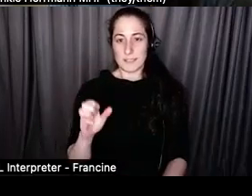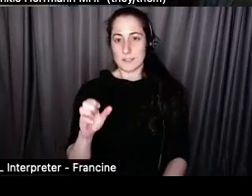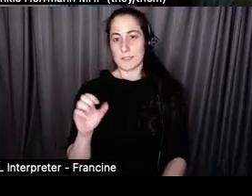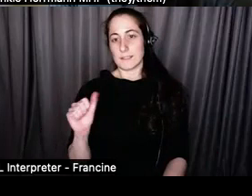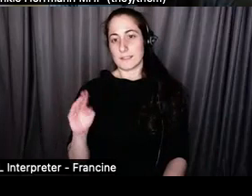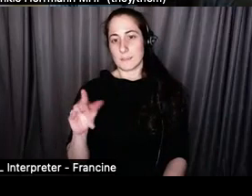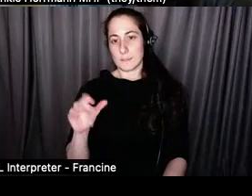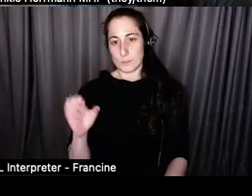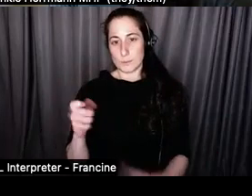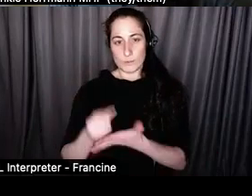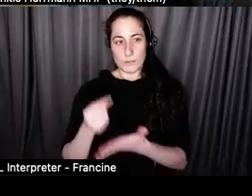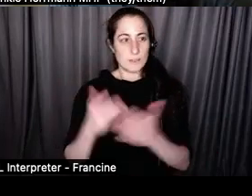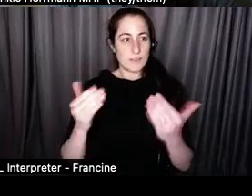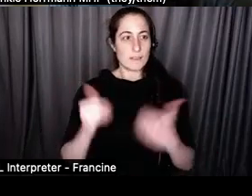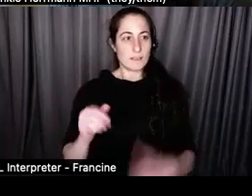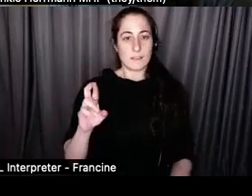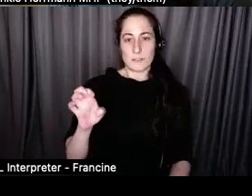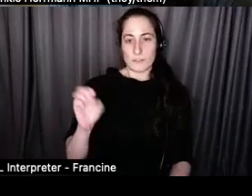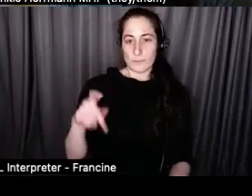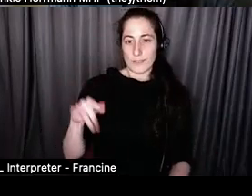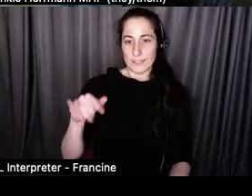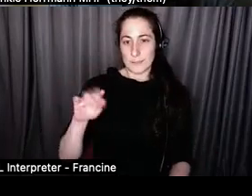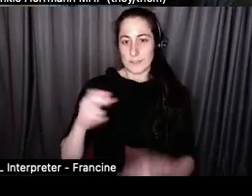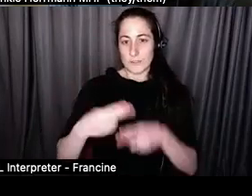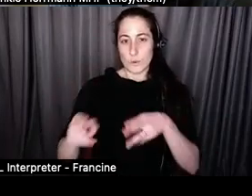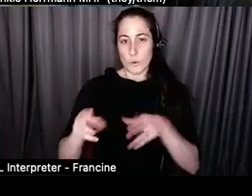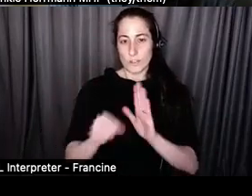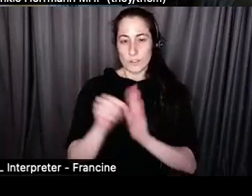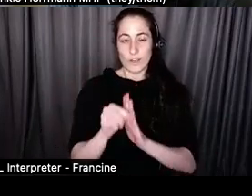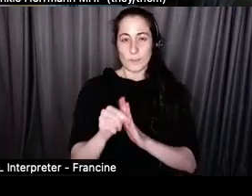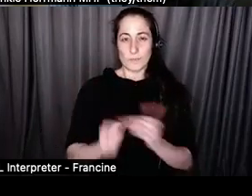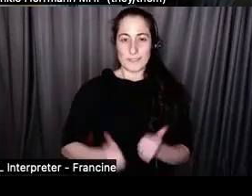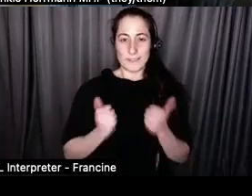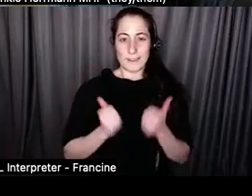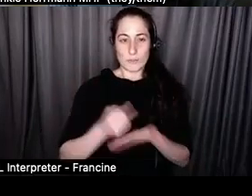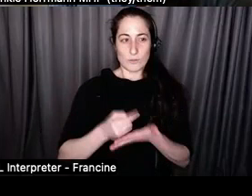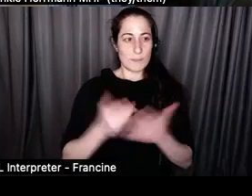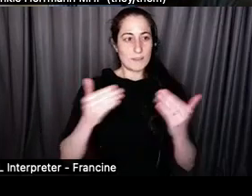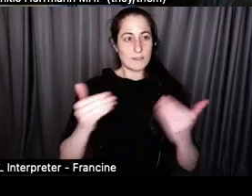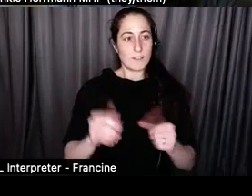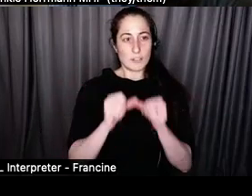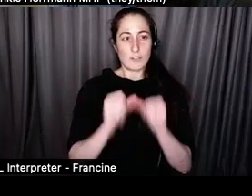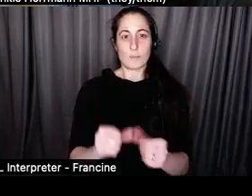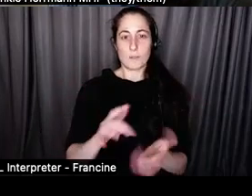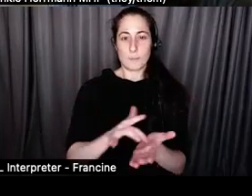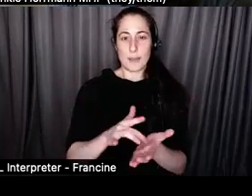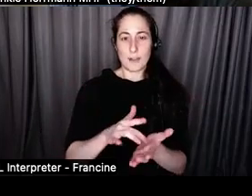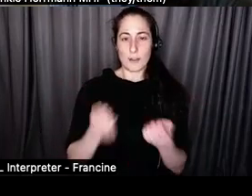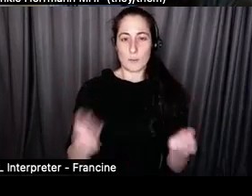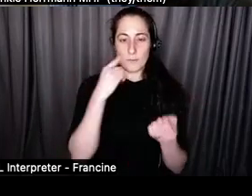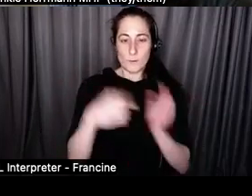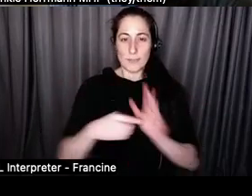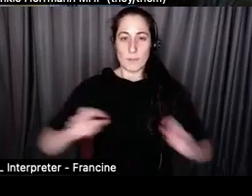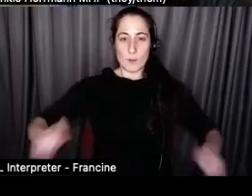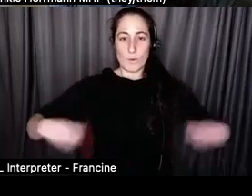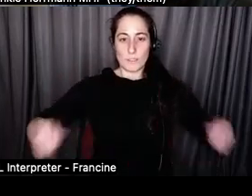is a voluntary short-term residential treatment program, durable medical equipment, for example, a wheelchair, Hoya